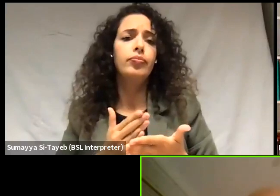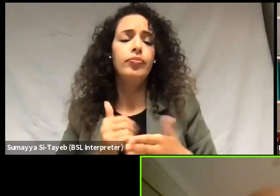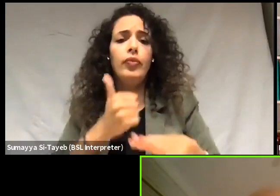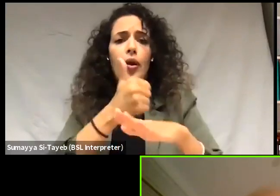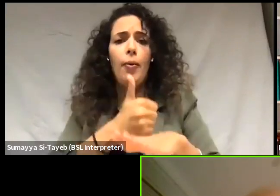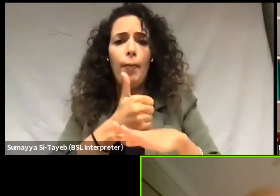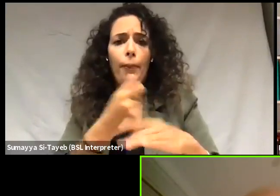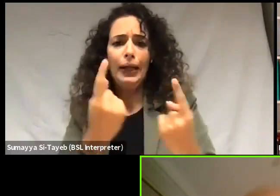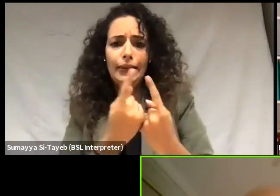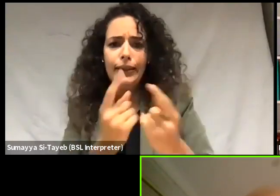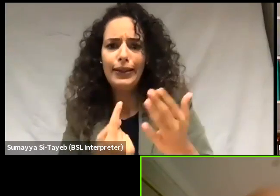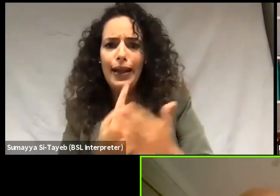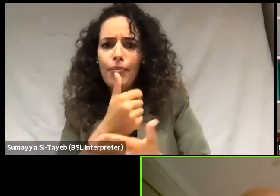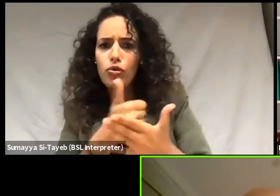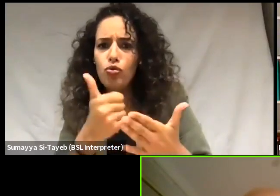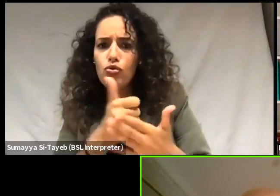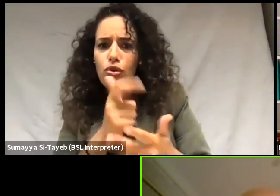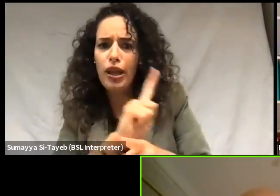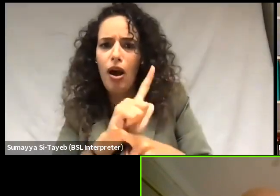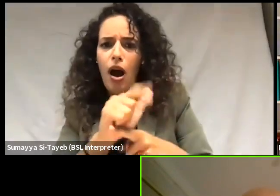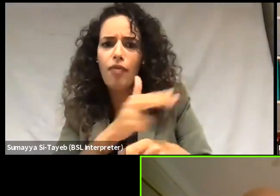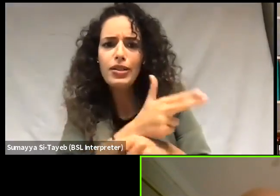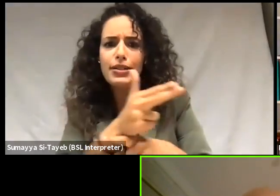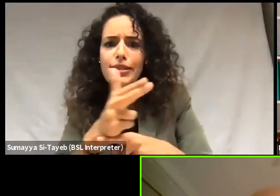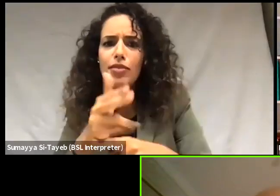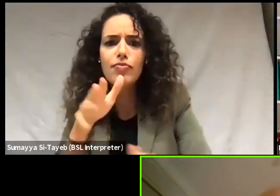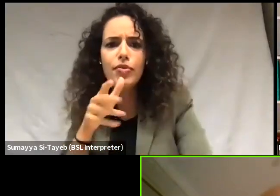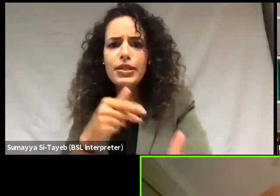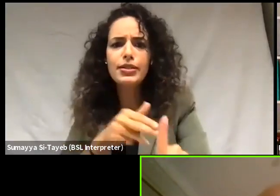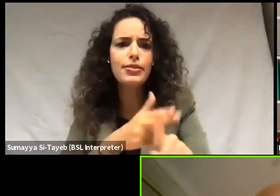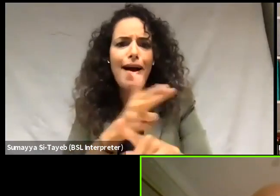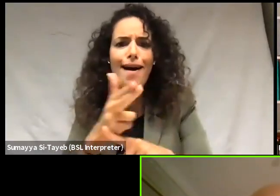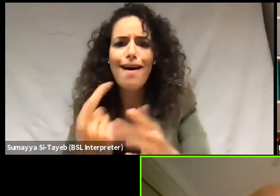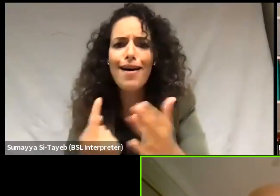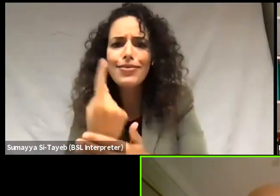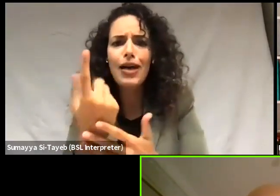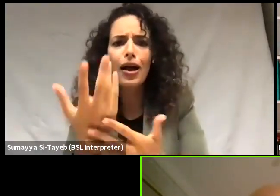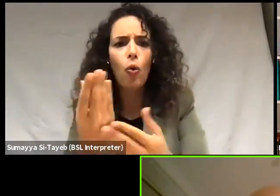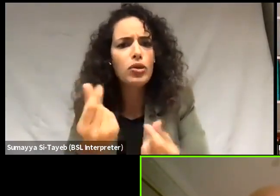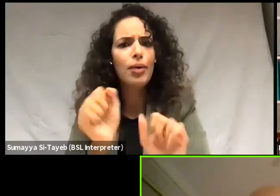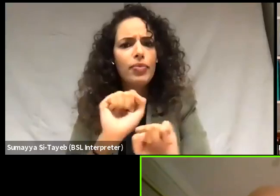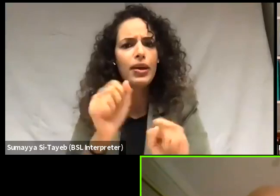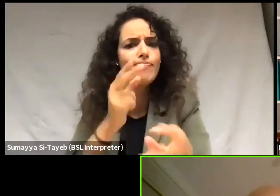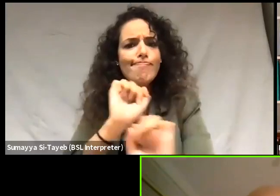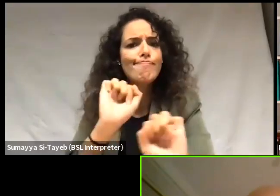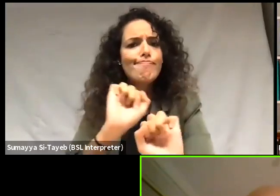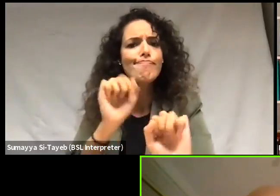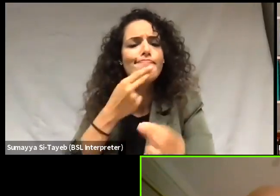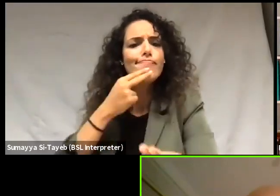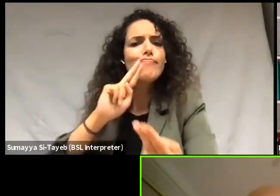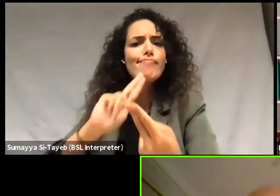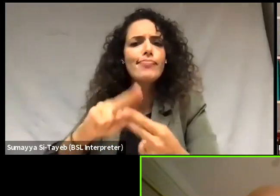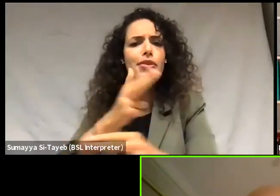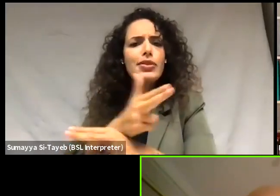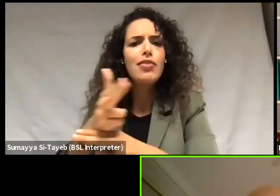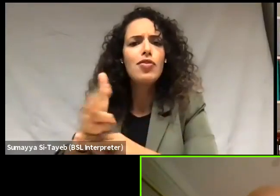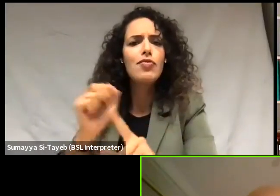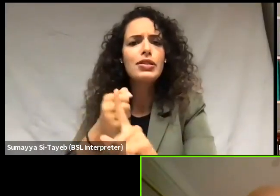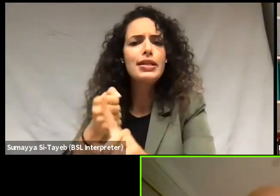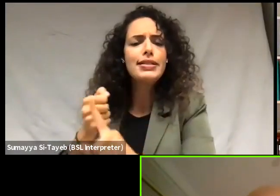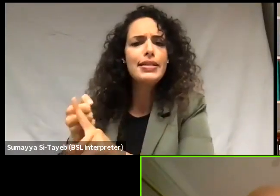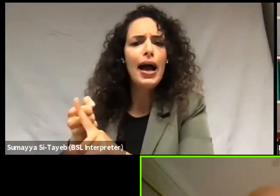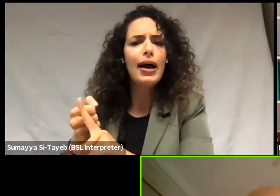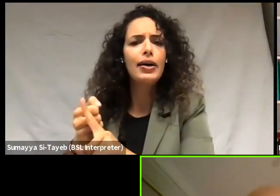almost every terrorist attack, or what was not designated as a terrorist attack, where Muslim audiences were